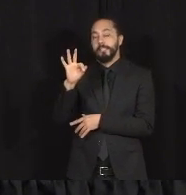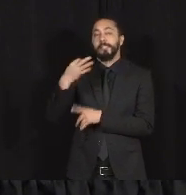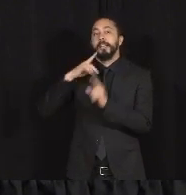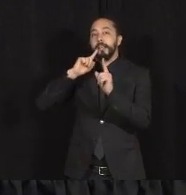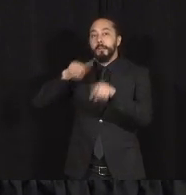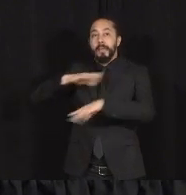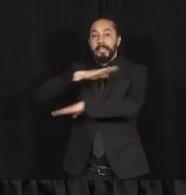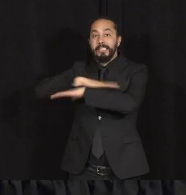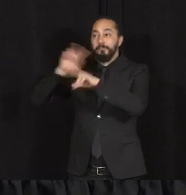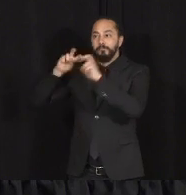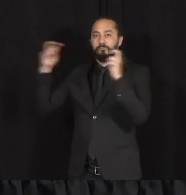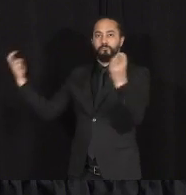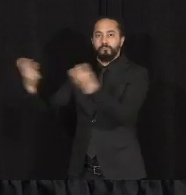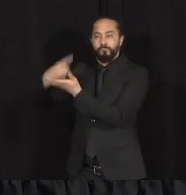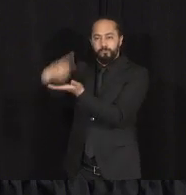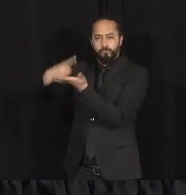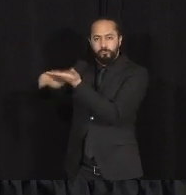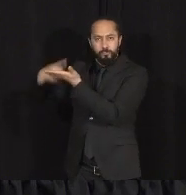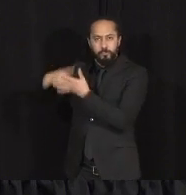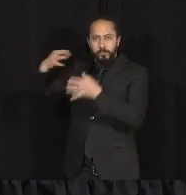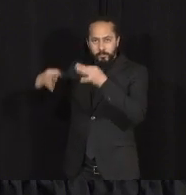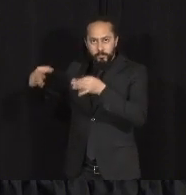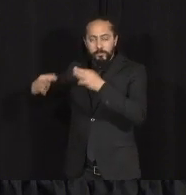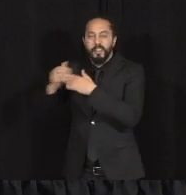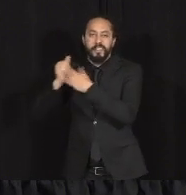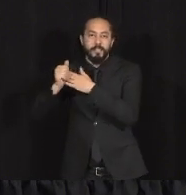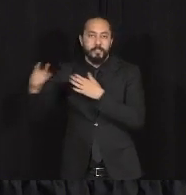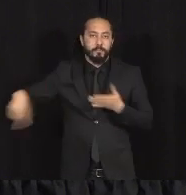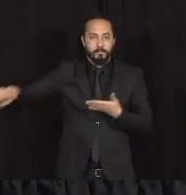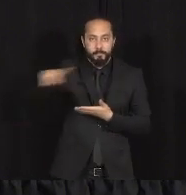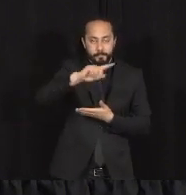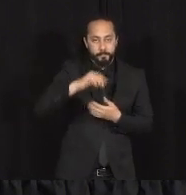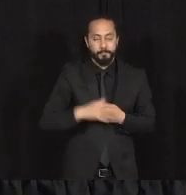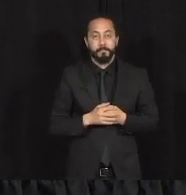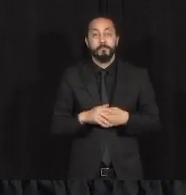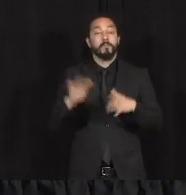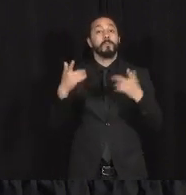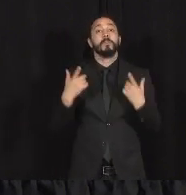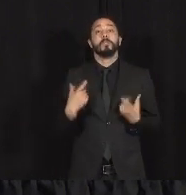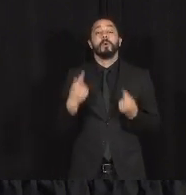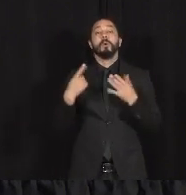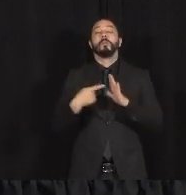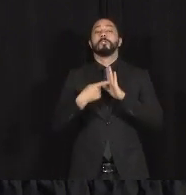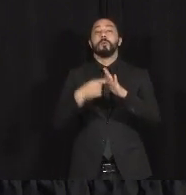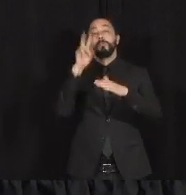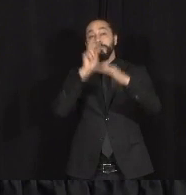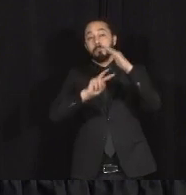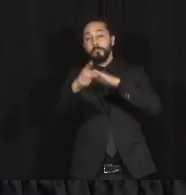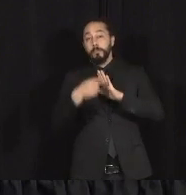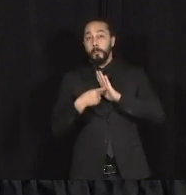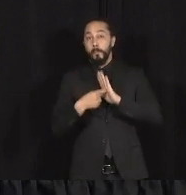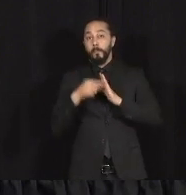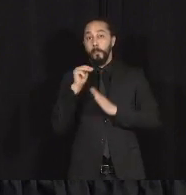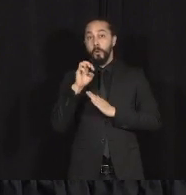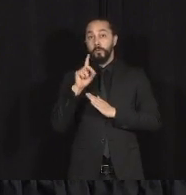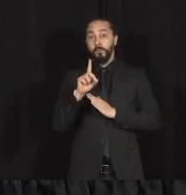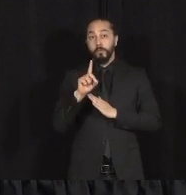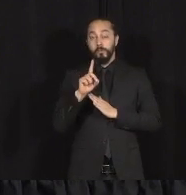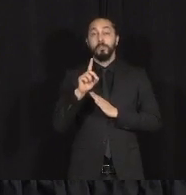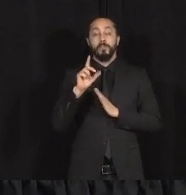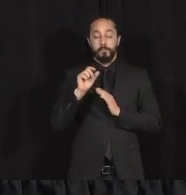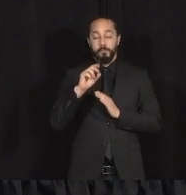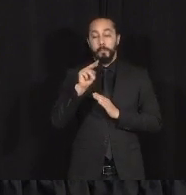share the modelling and projection data that Command Table has been using to inform our